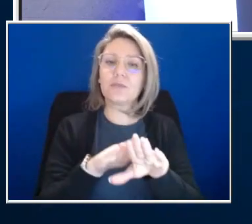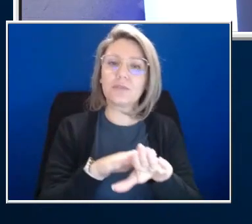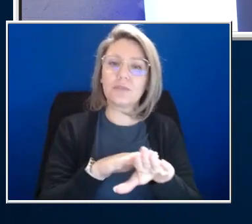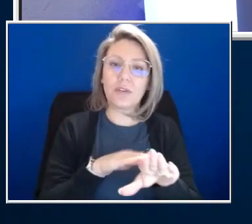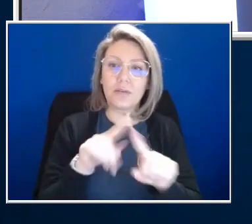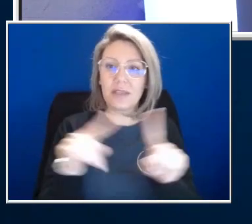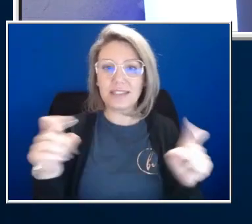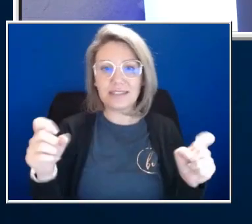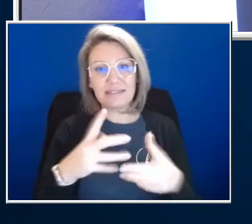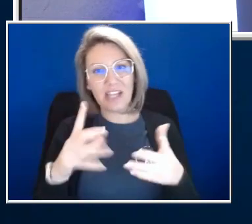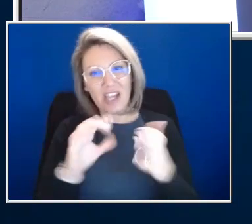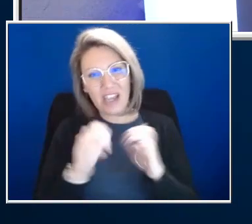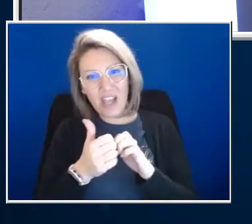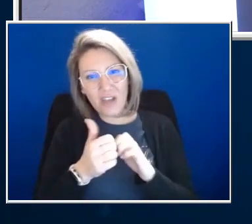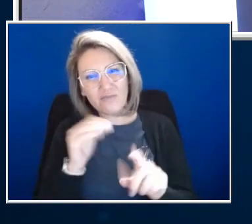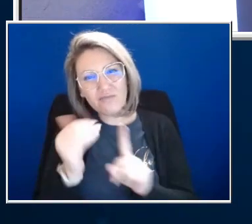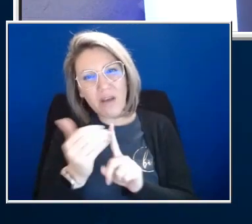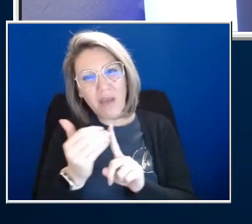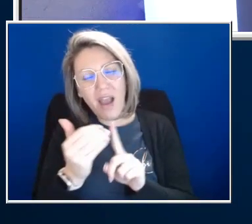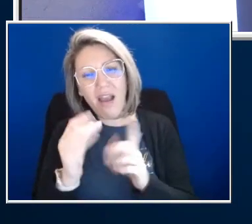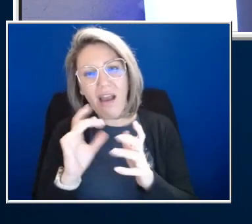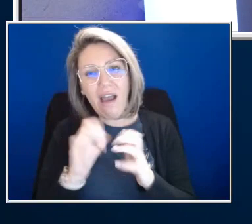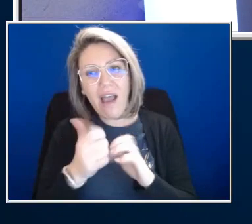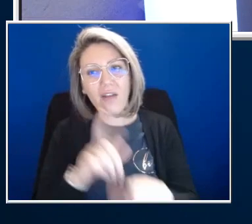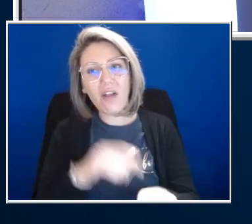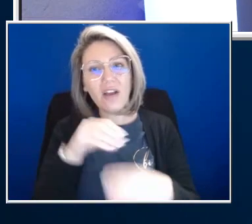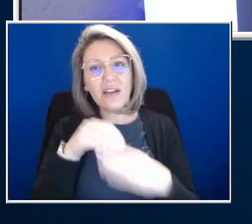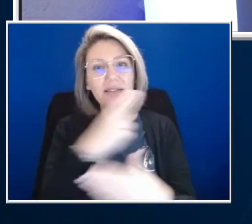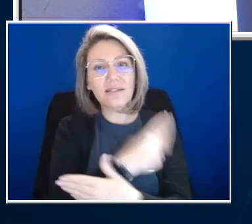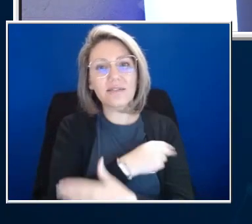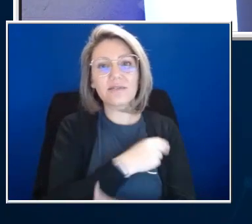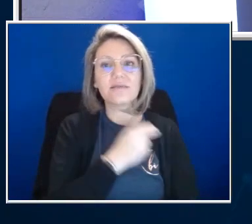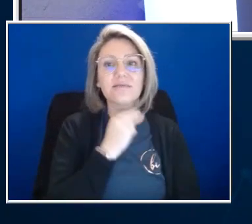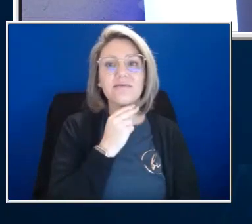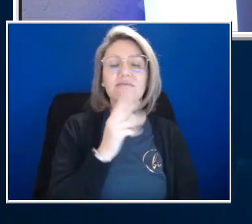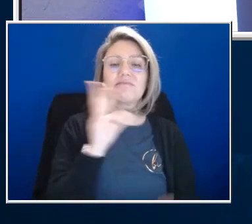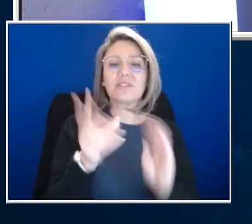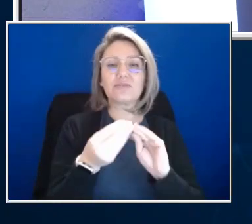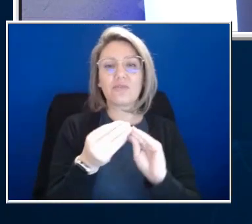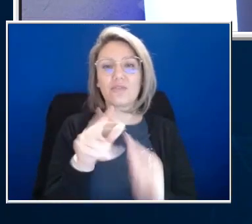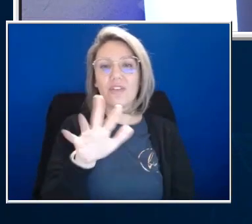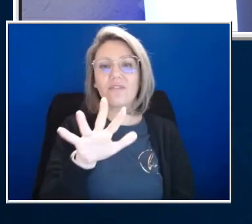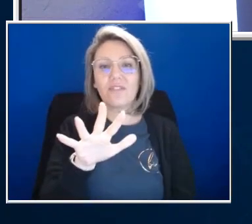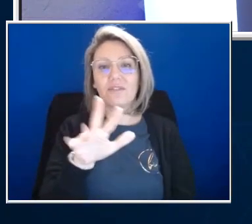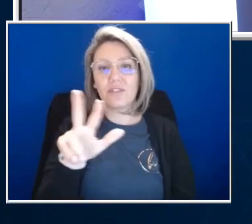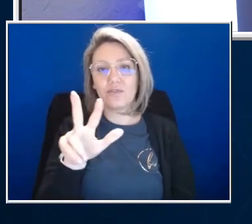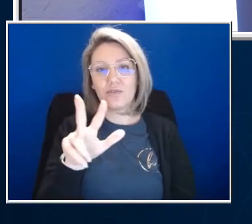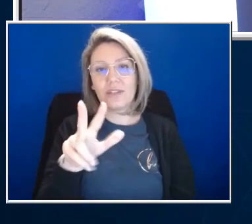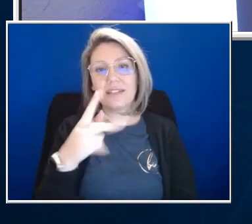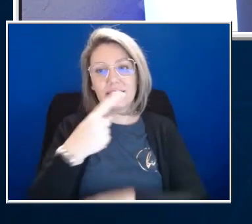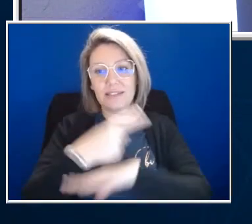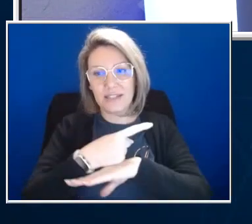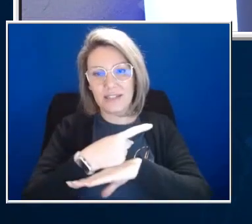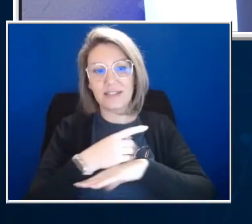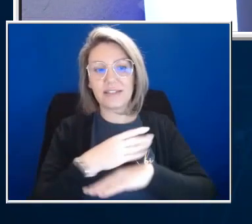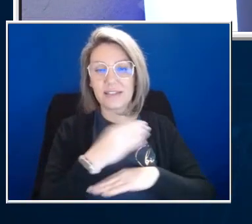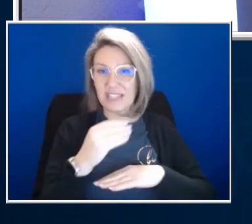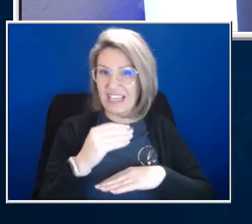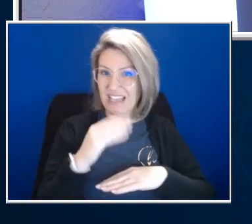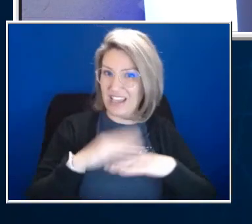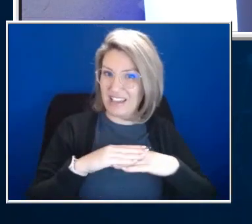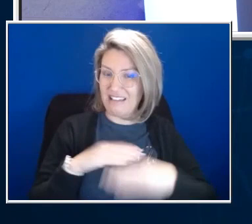long, remind us, how long you were in the hospital? I was in there a total of 53 days. And on an ECMO